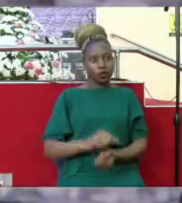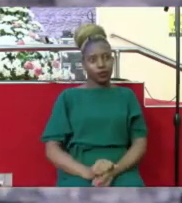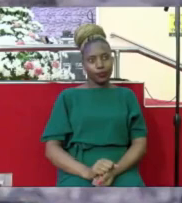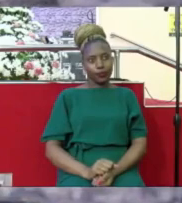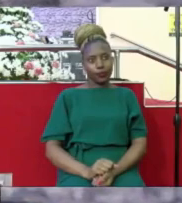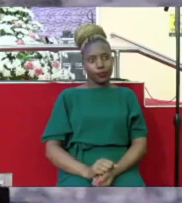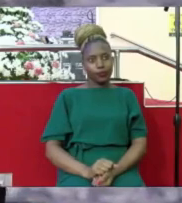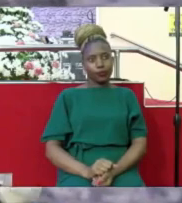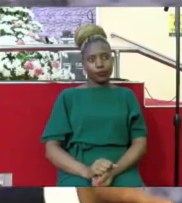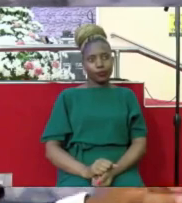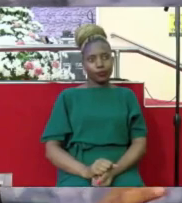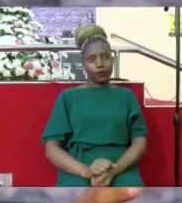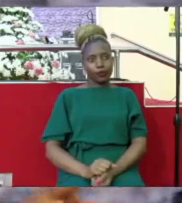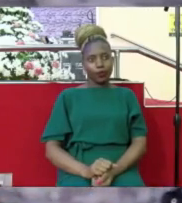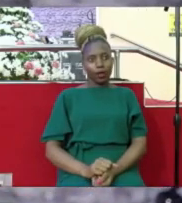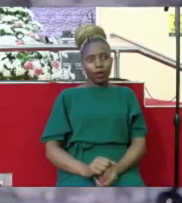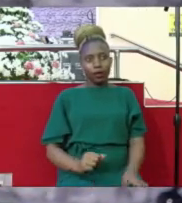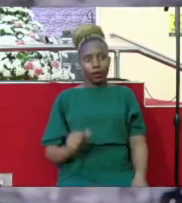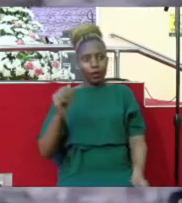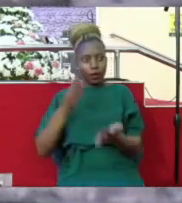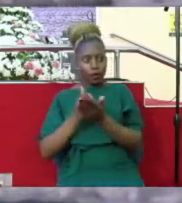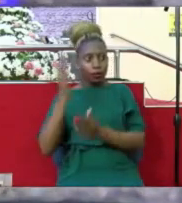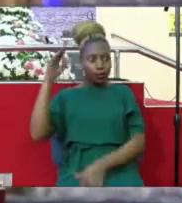and the entrance of His word